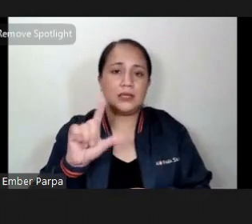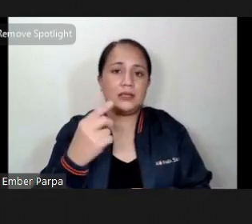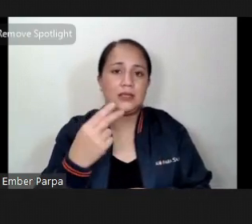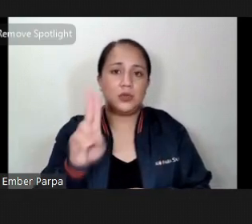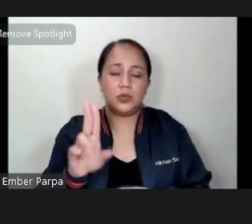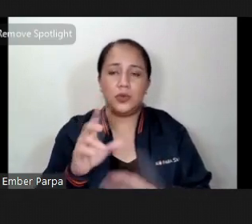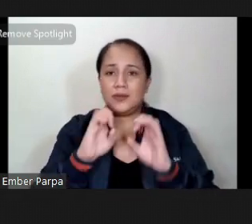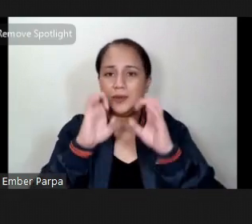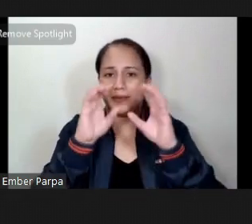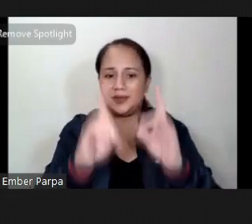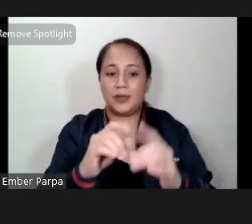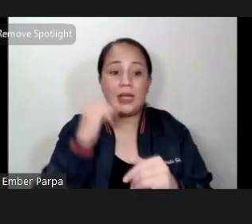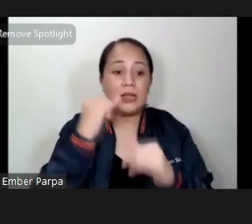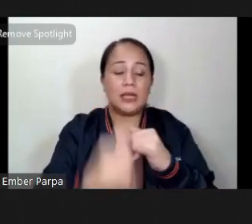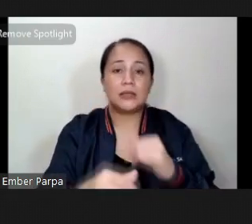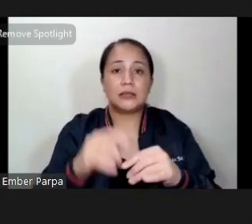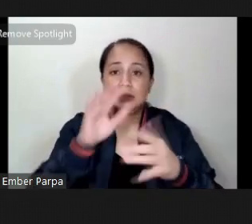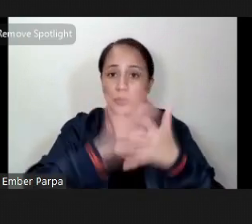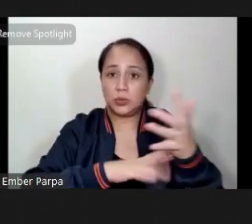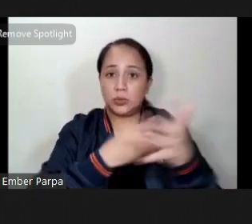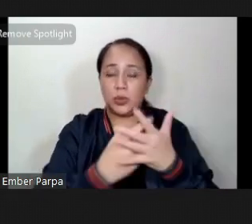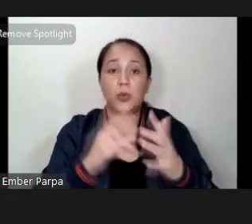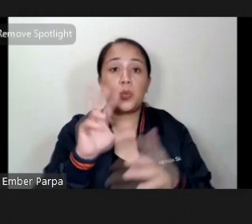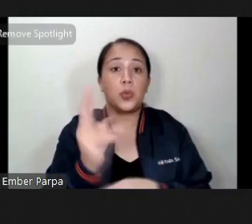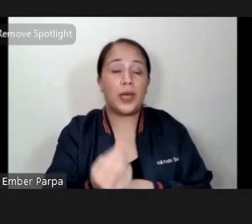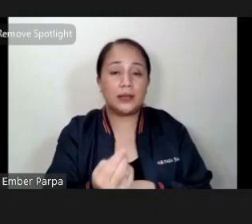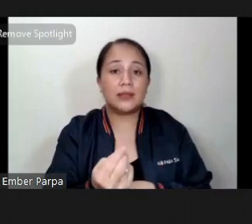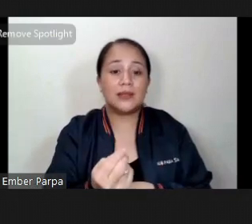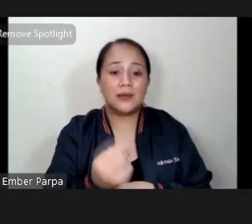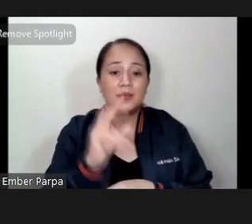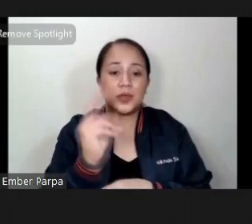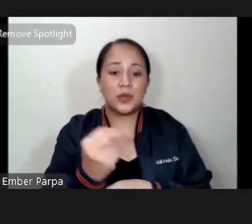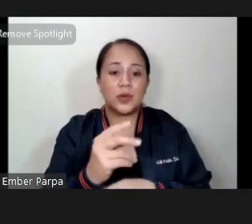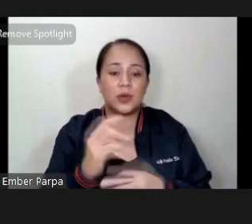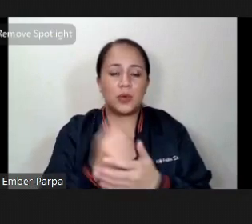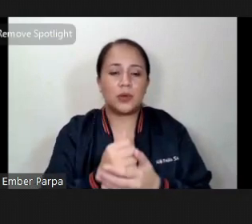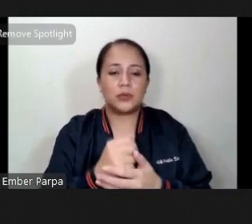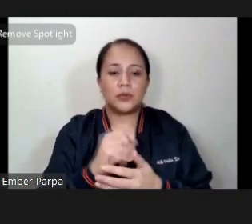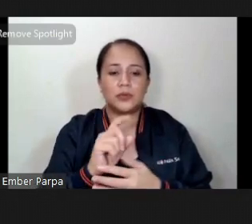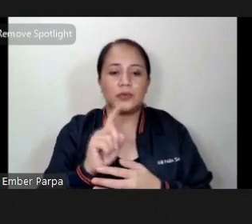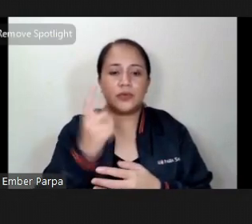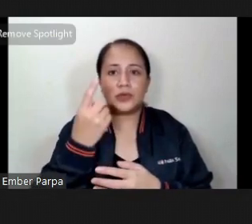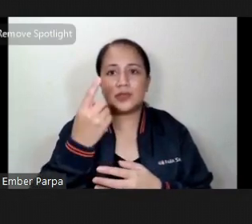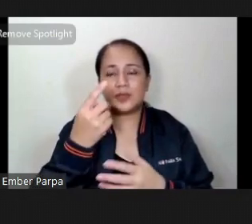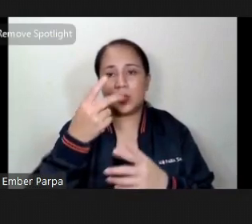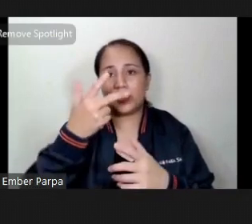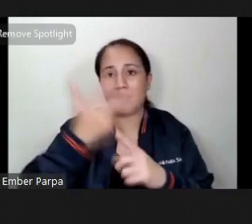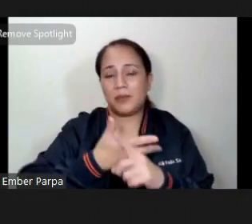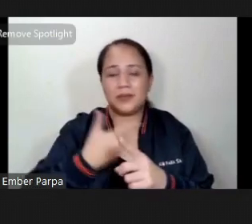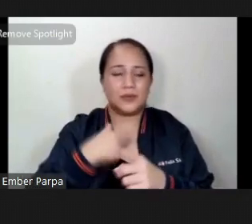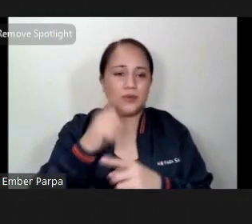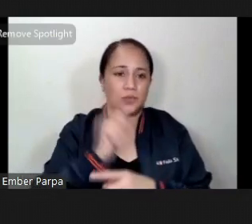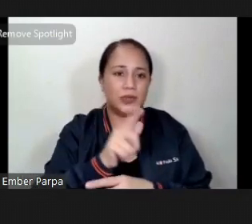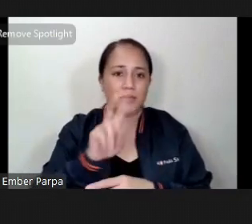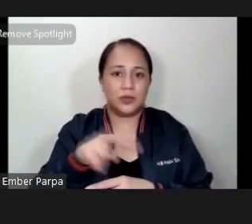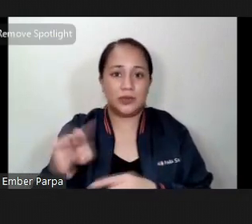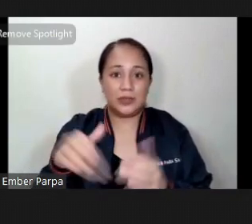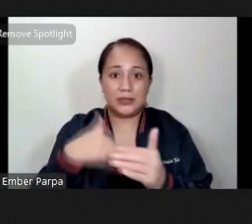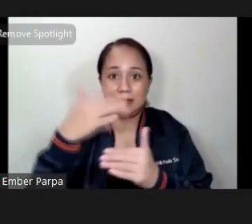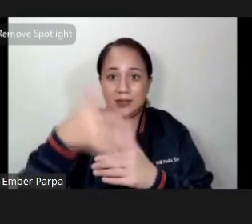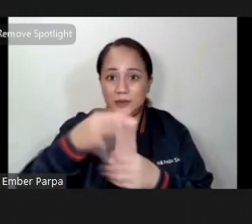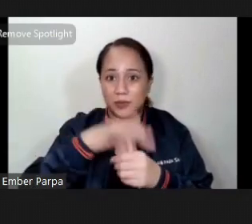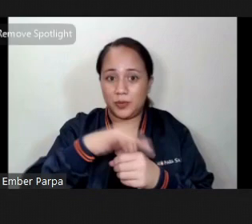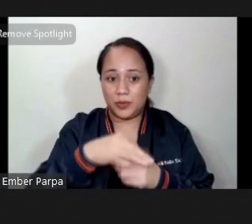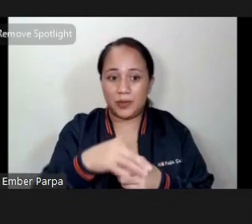DepEd. Lastly, for the time frame, it will also be in the quarter of 2022. So para sa ating susunod na programa,